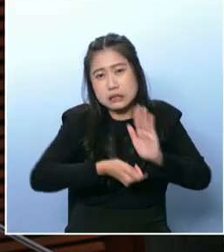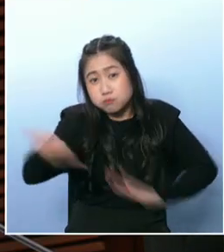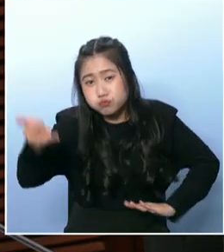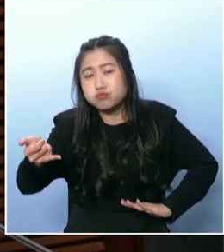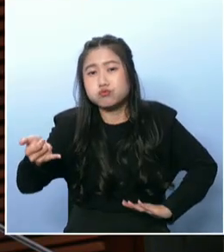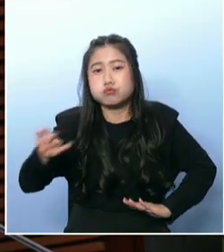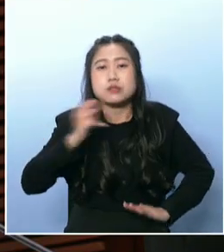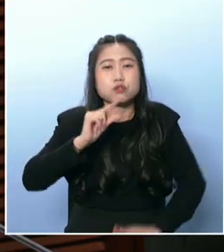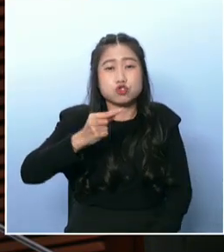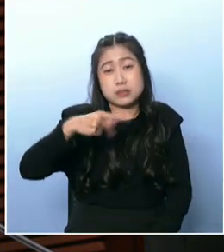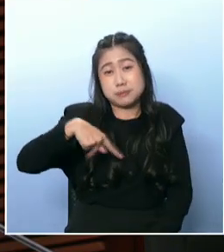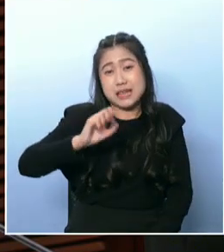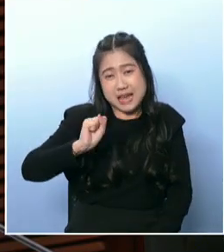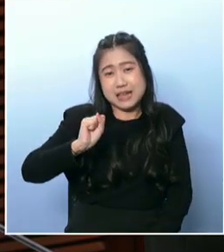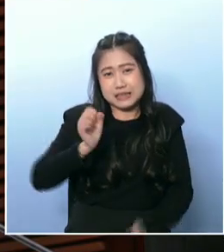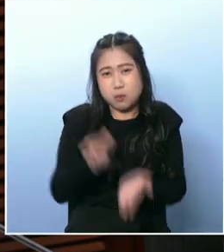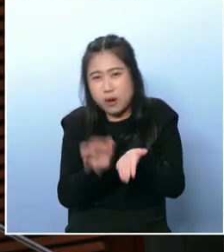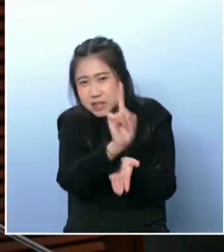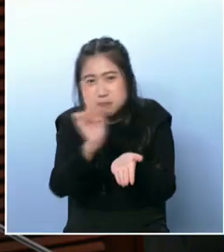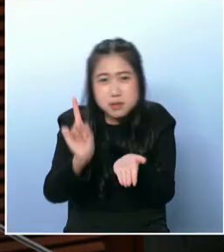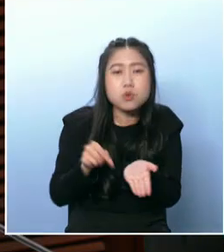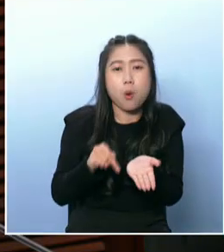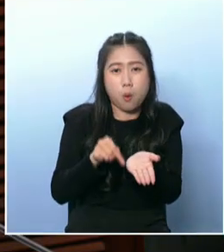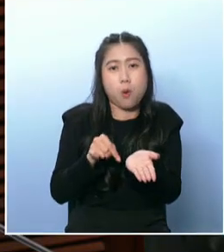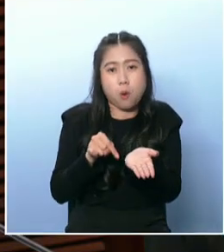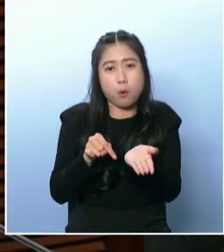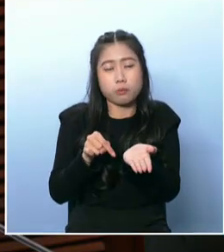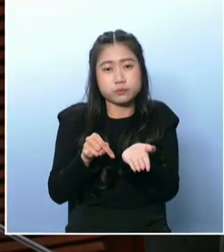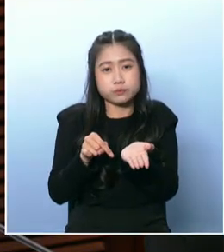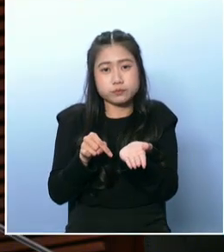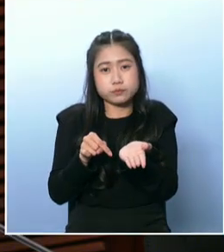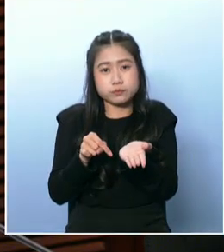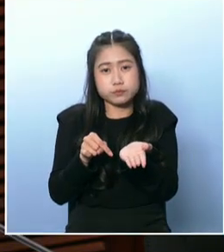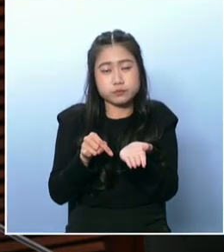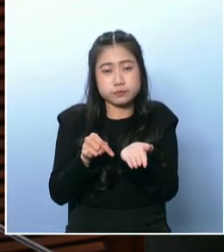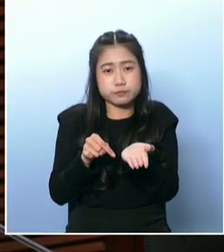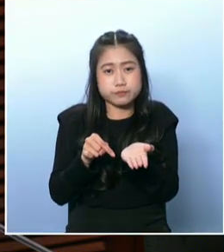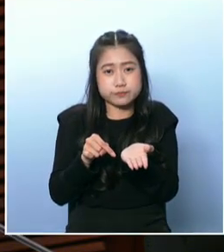in devices like GPS on the service users,